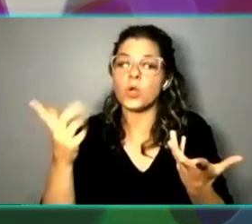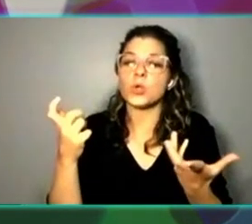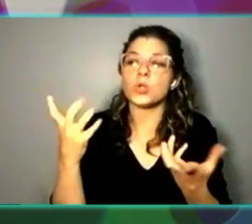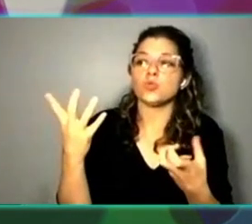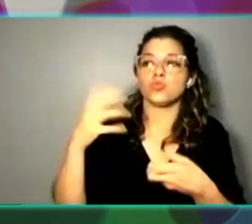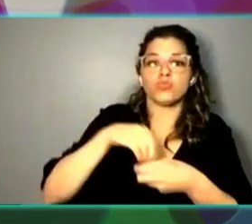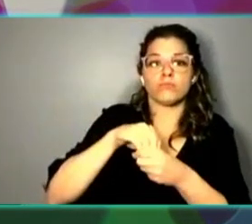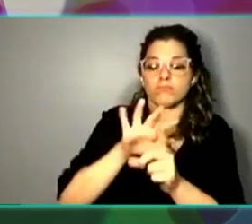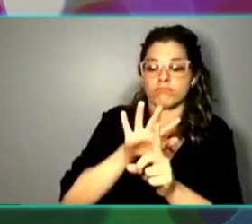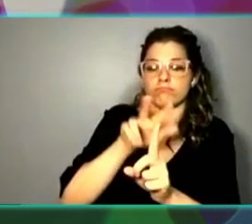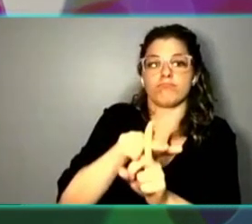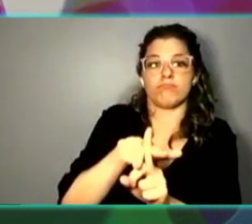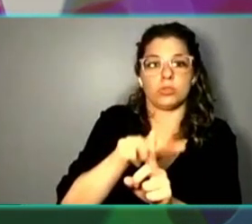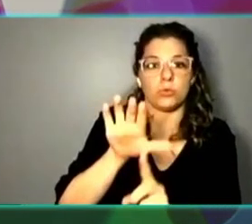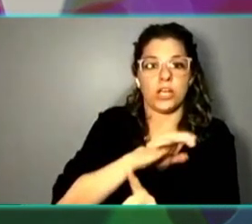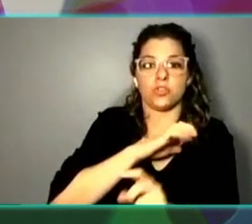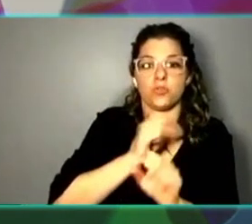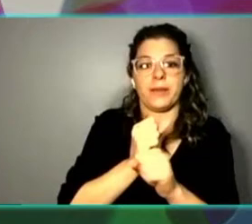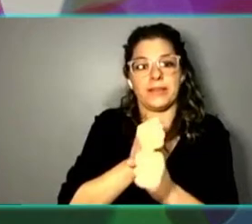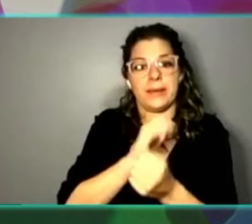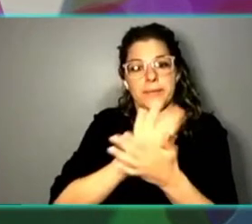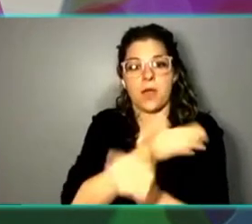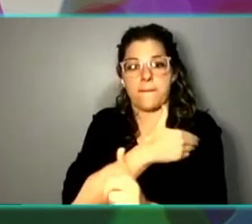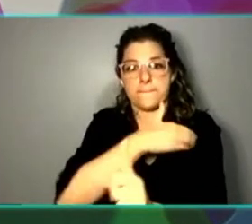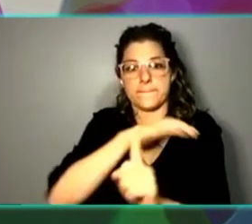them powerful?